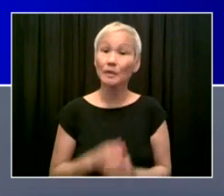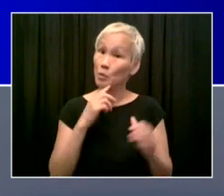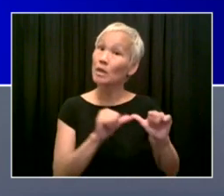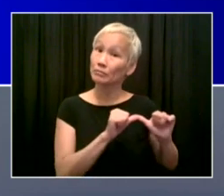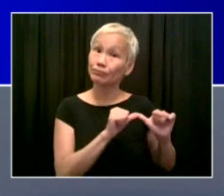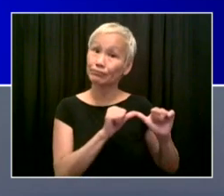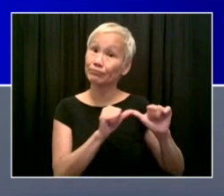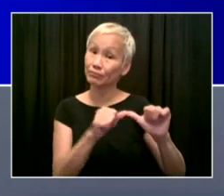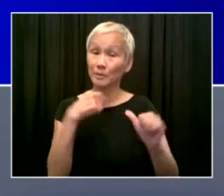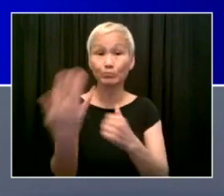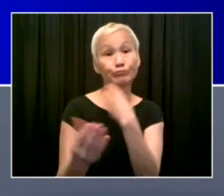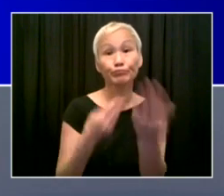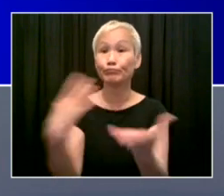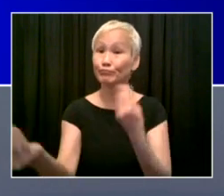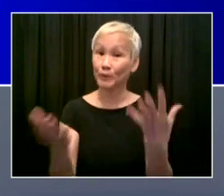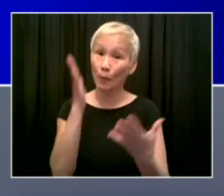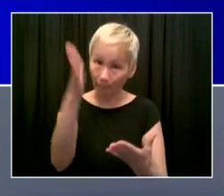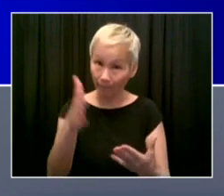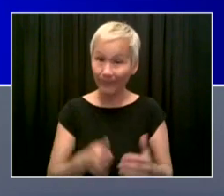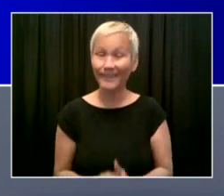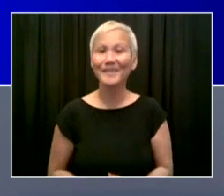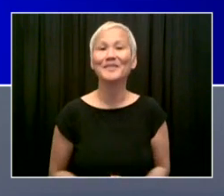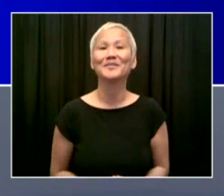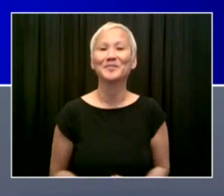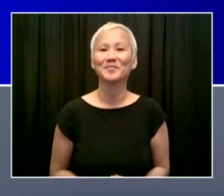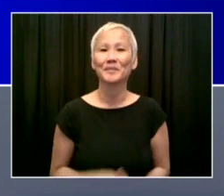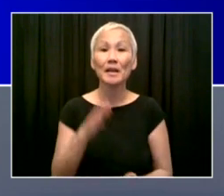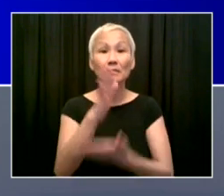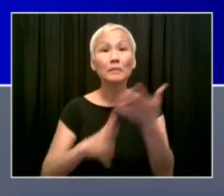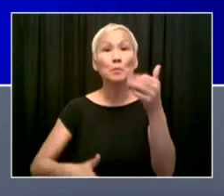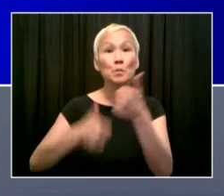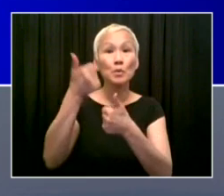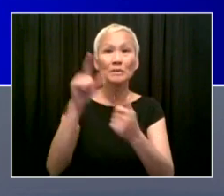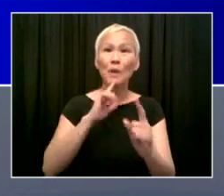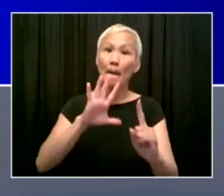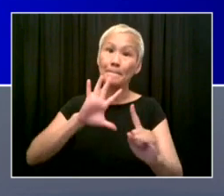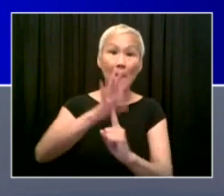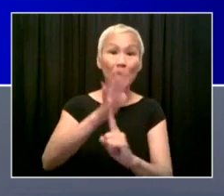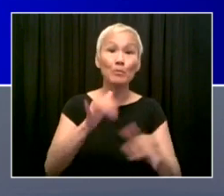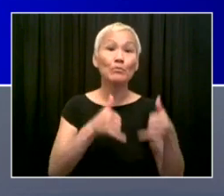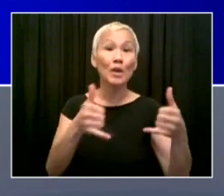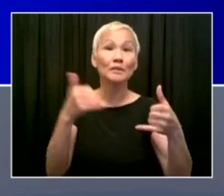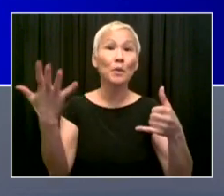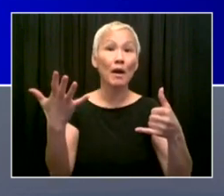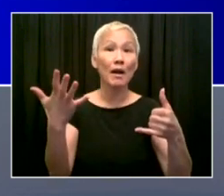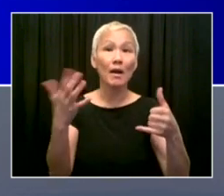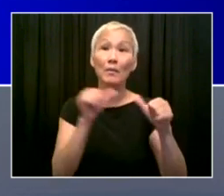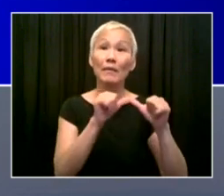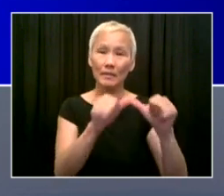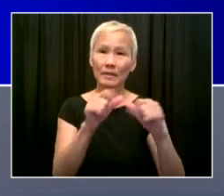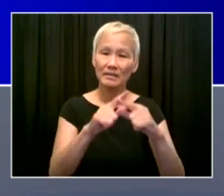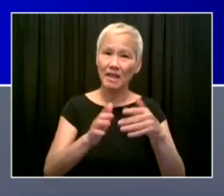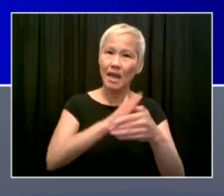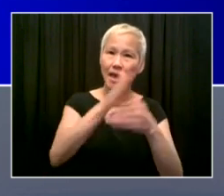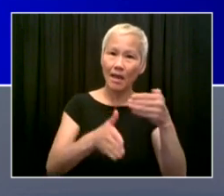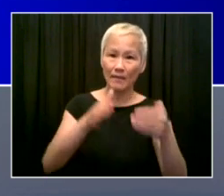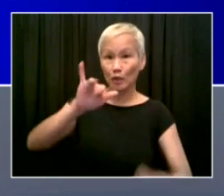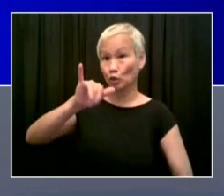some of them that have been very, very popular, we're going to continue to the end of July. So if you're into some of these particular prizes,